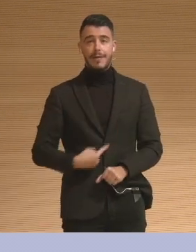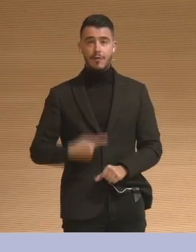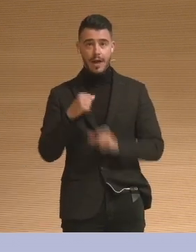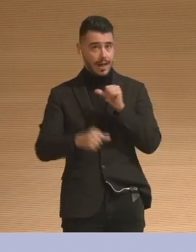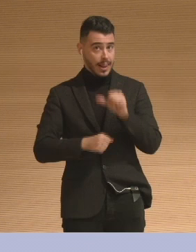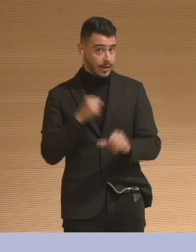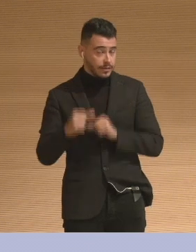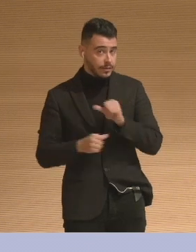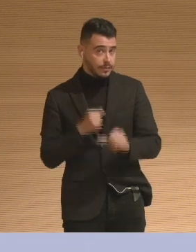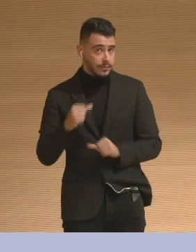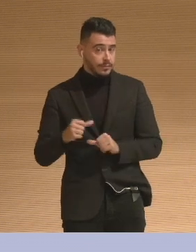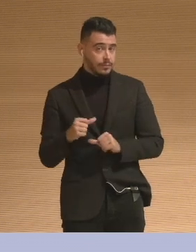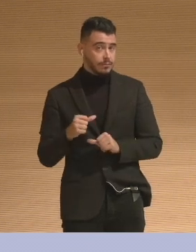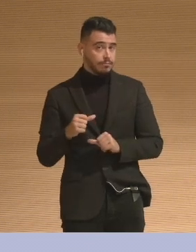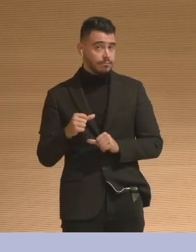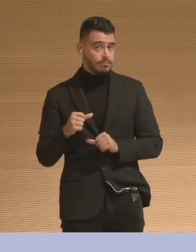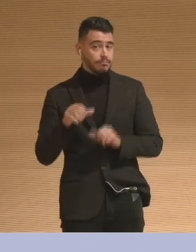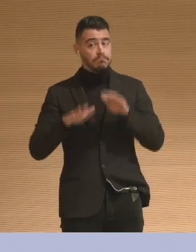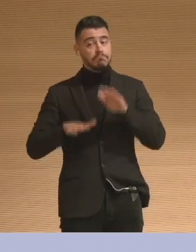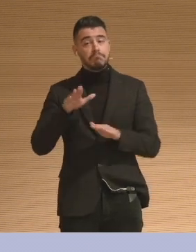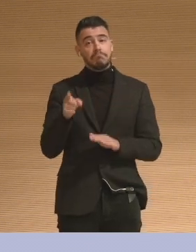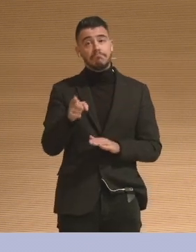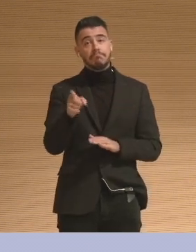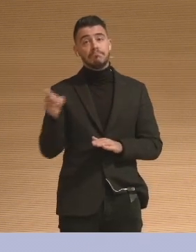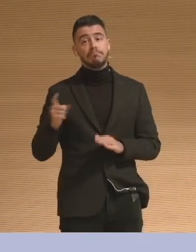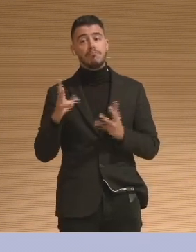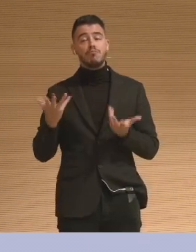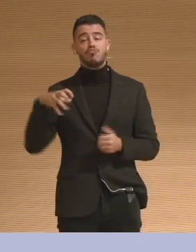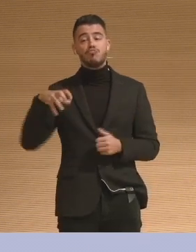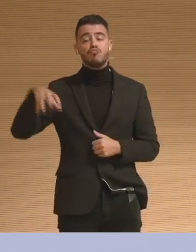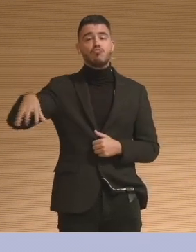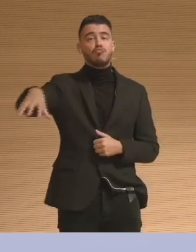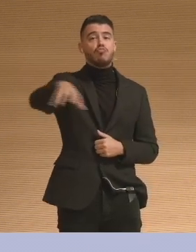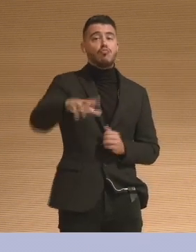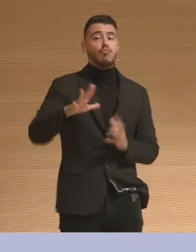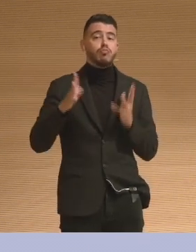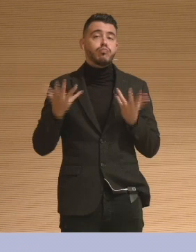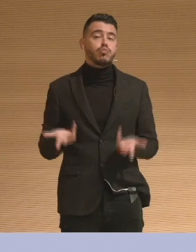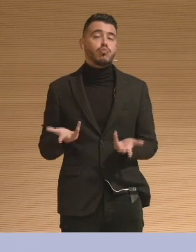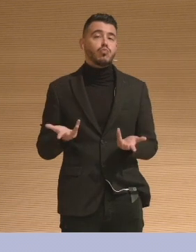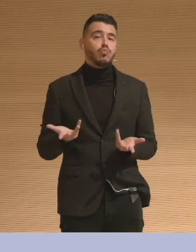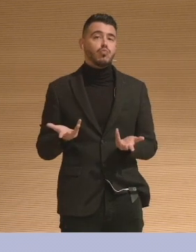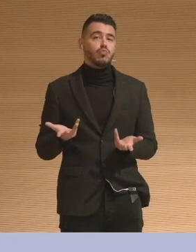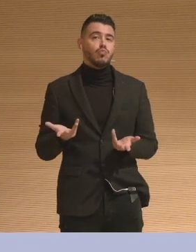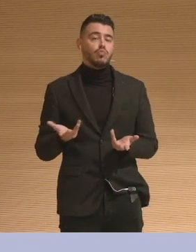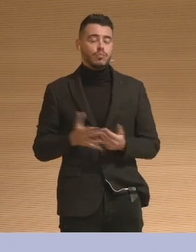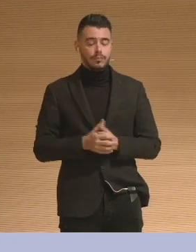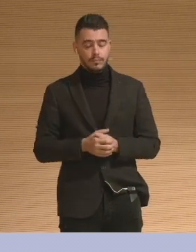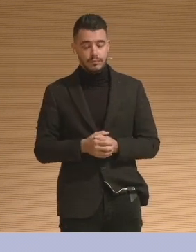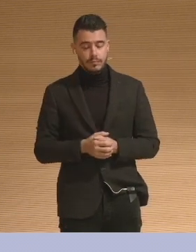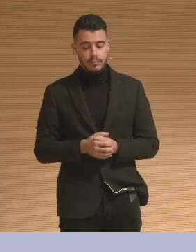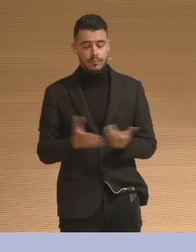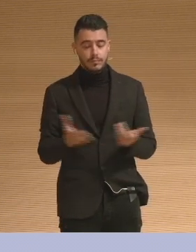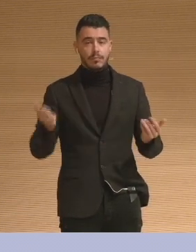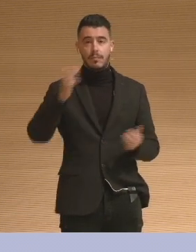generally crises that may happen during the time of the survey, and how these affect the effectiveness, the